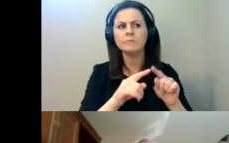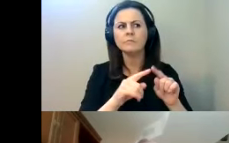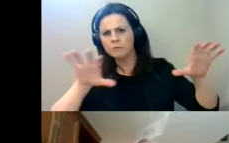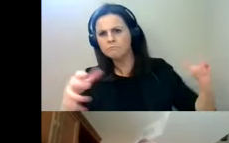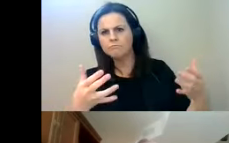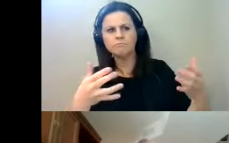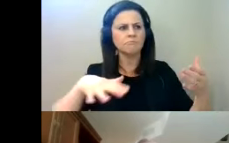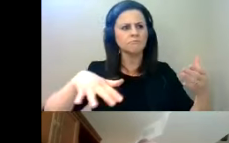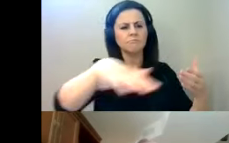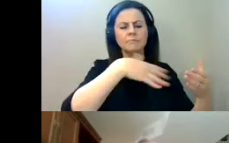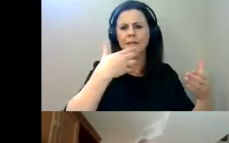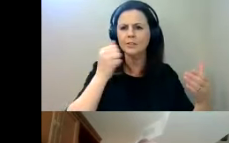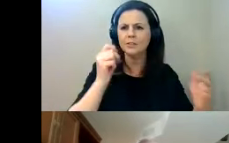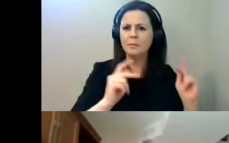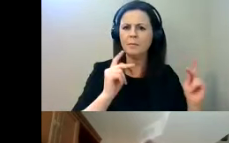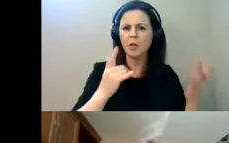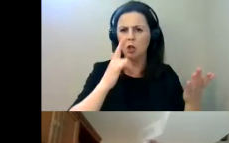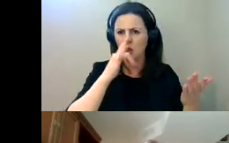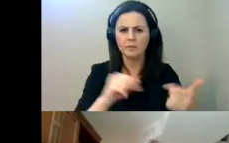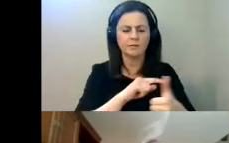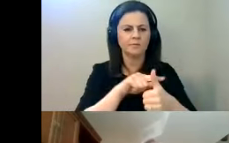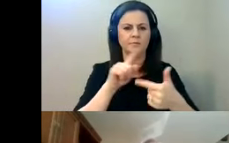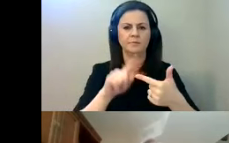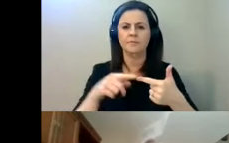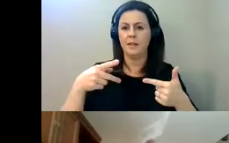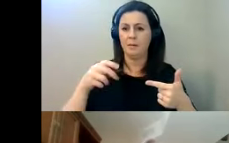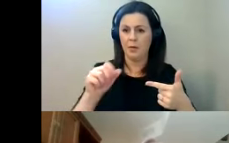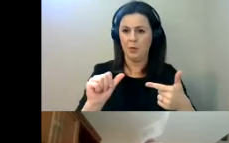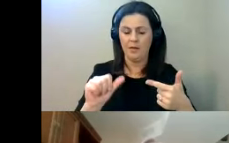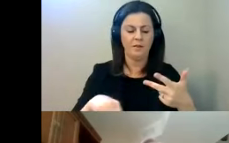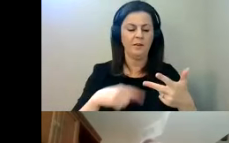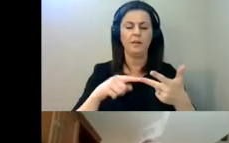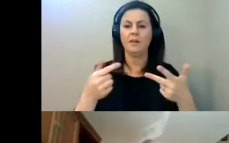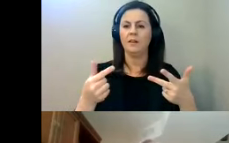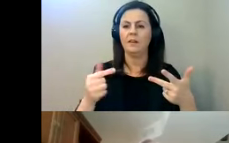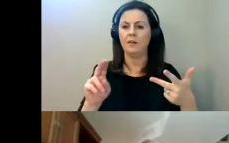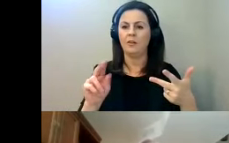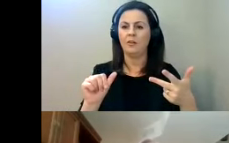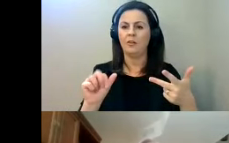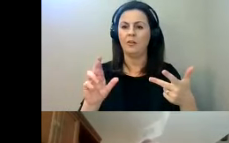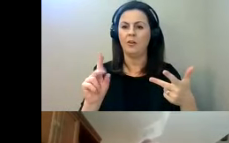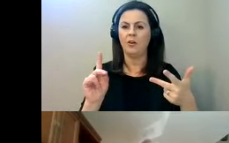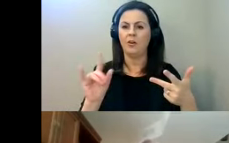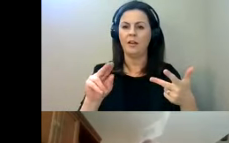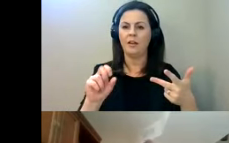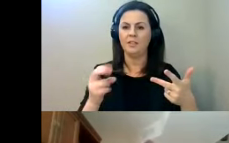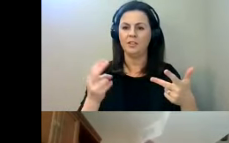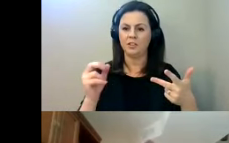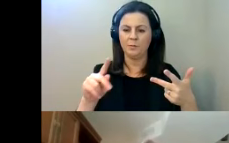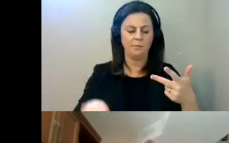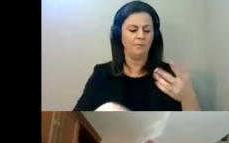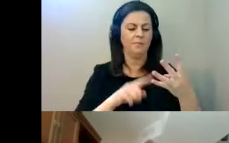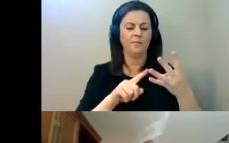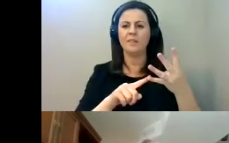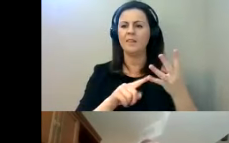going to address a bit on powers of attorney, on guardianships, on scams and frauds,